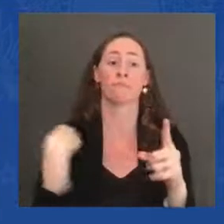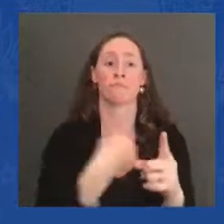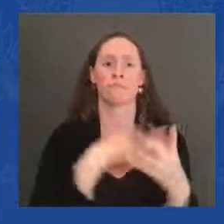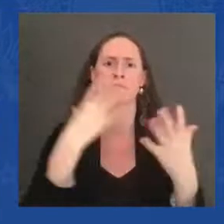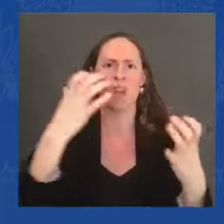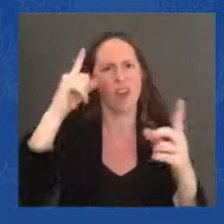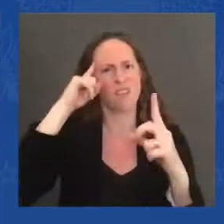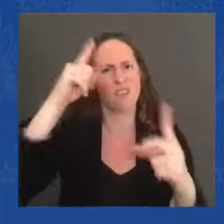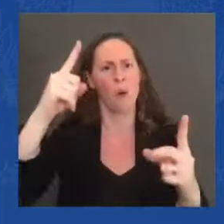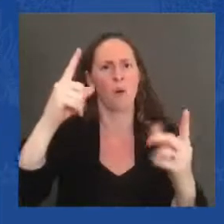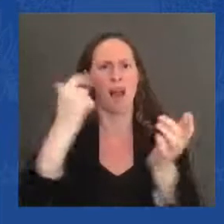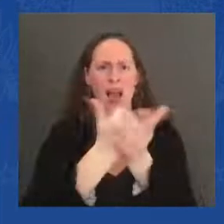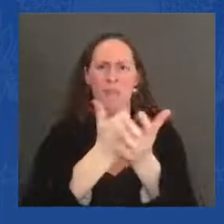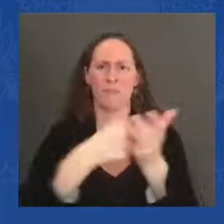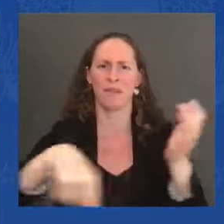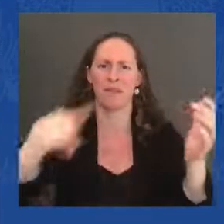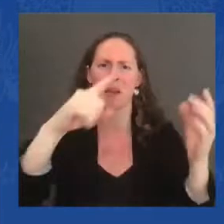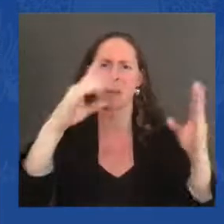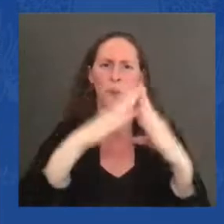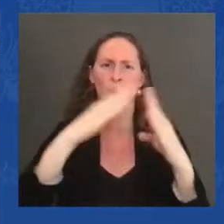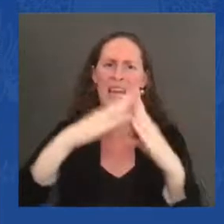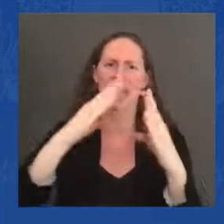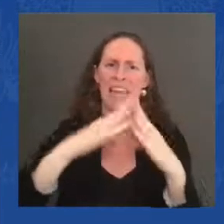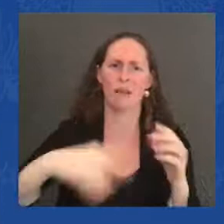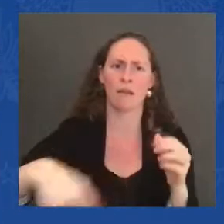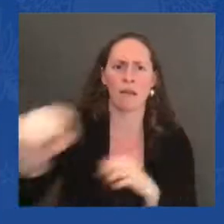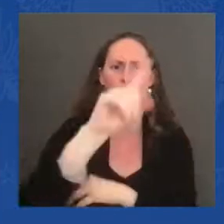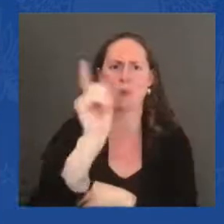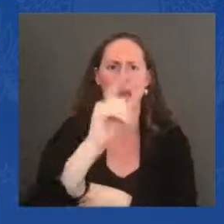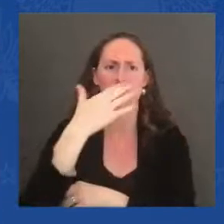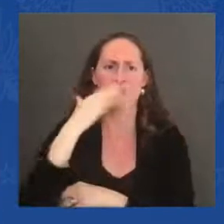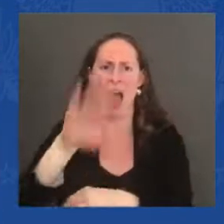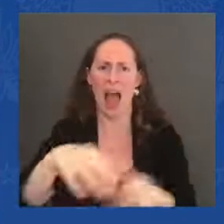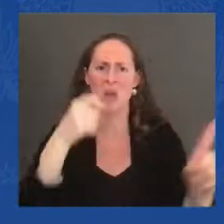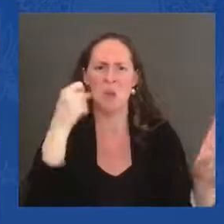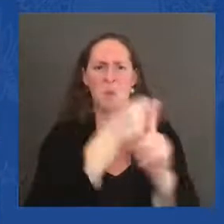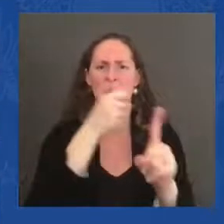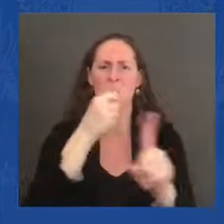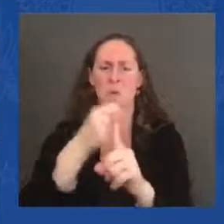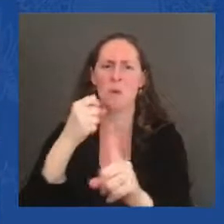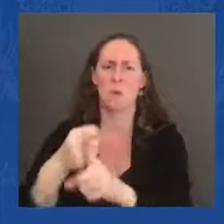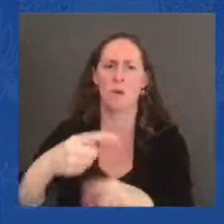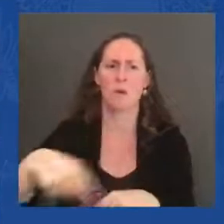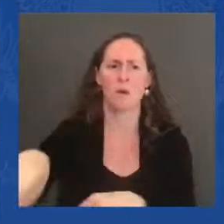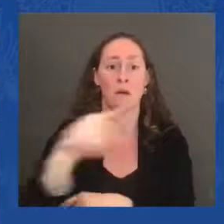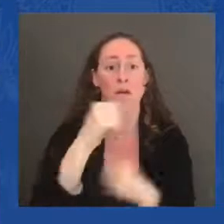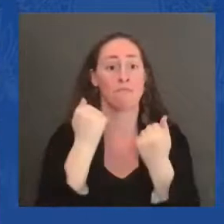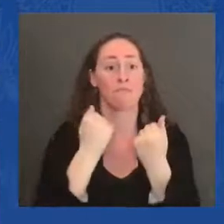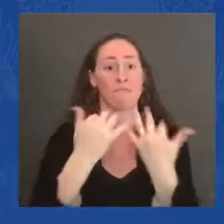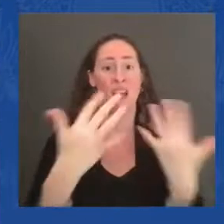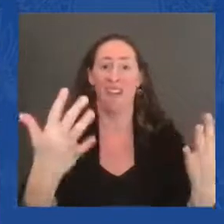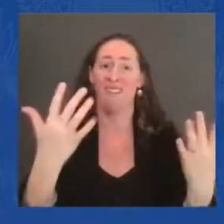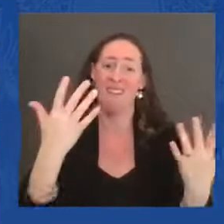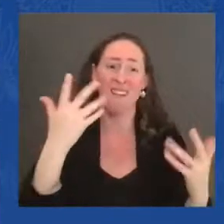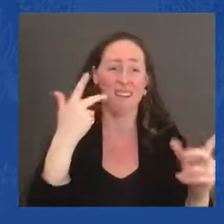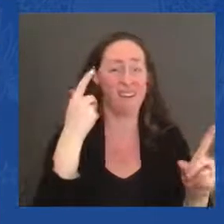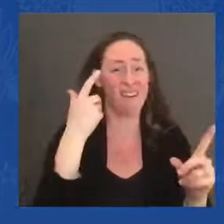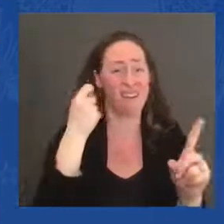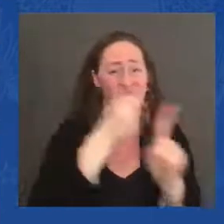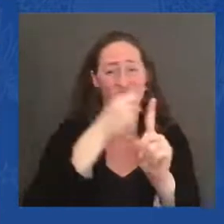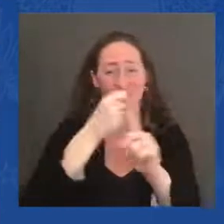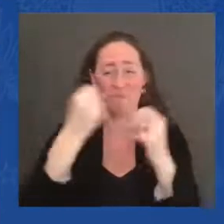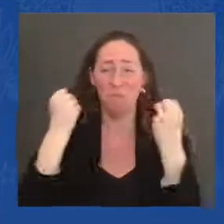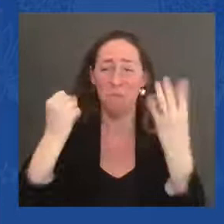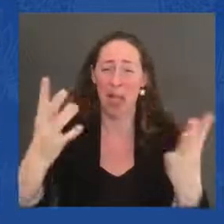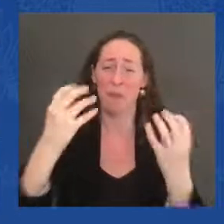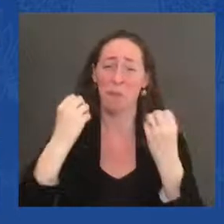entire communities in the United States. These annual occurrences place millions of Americans at risk, and they